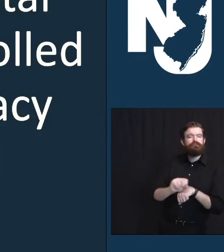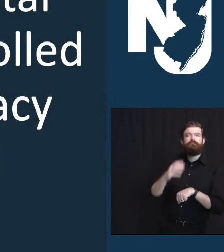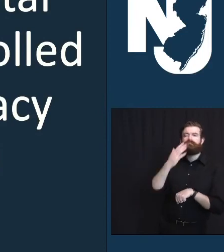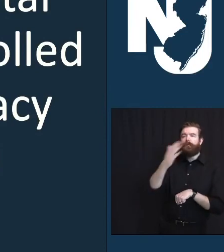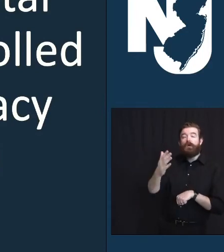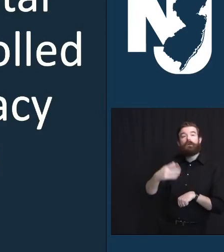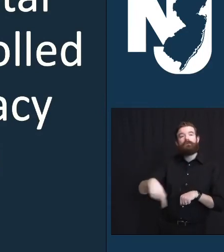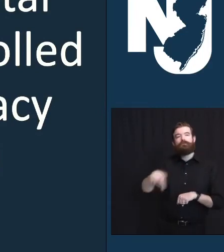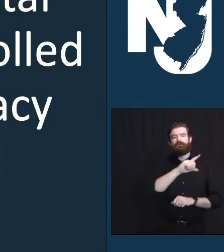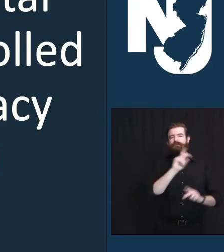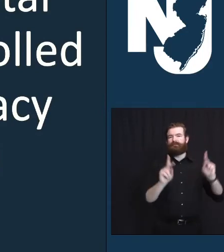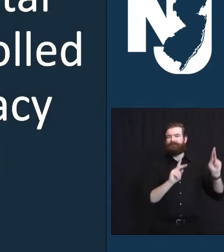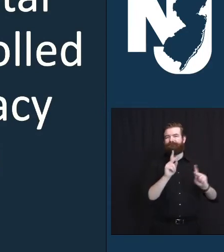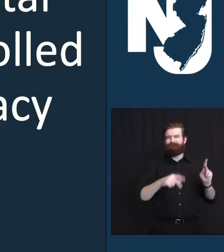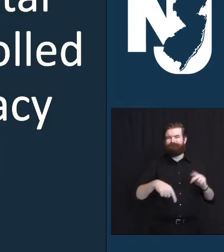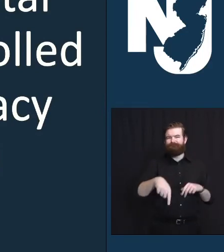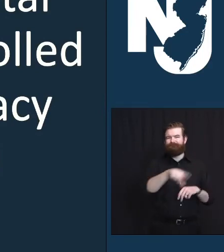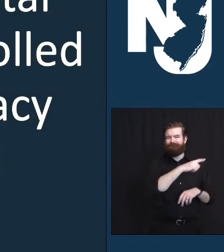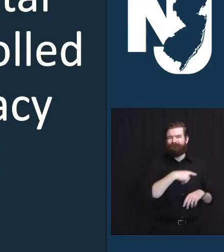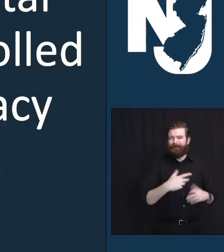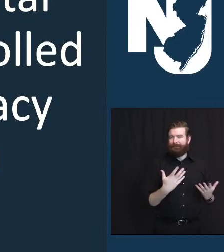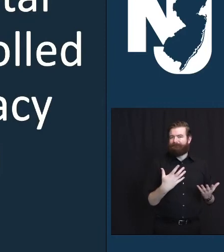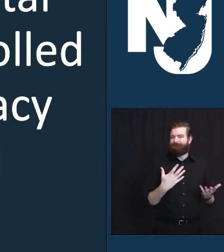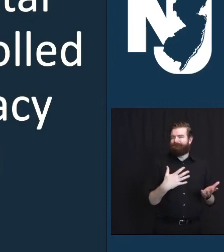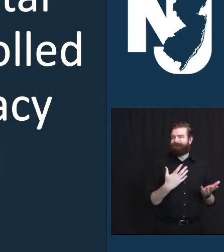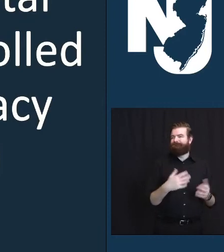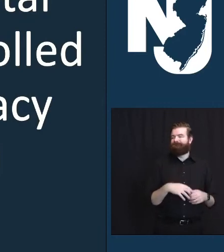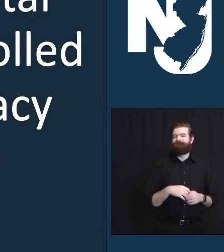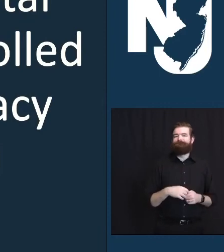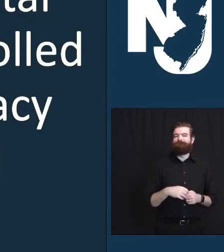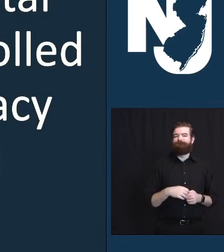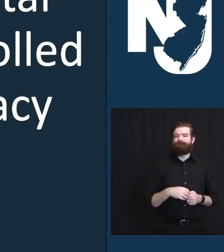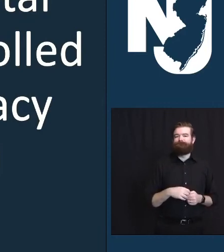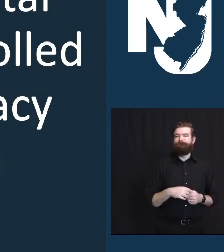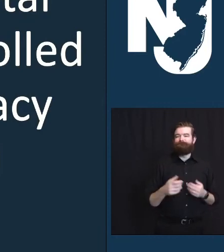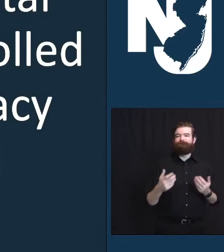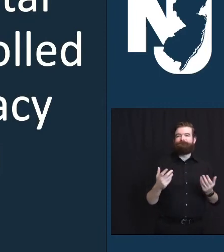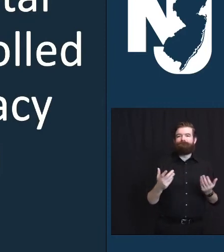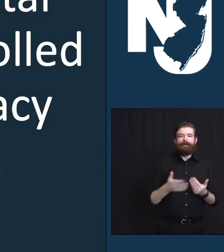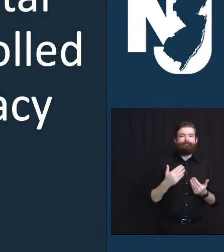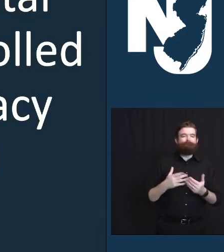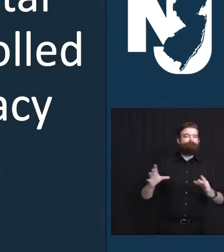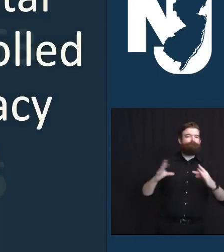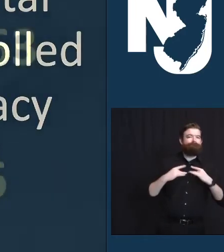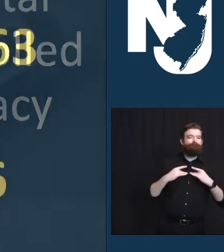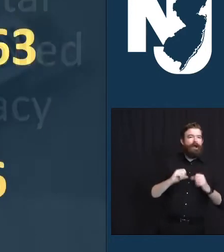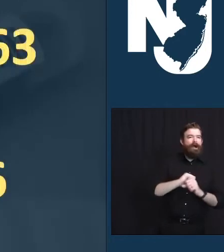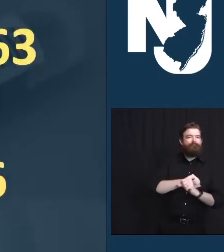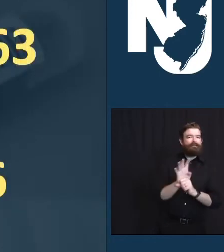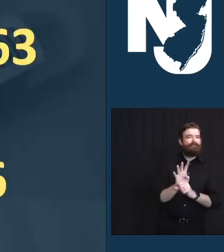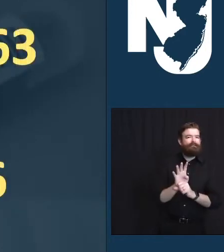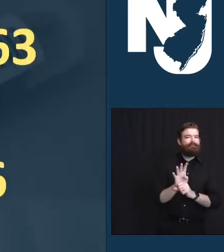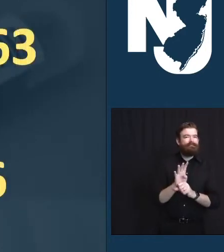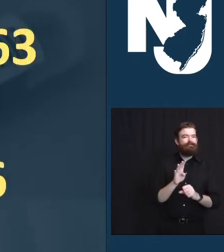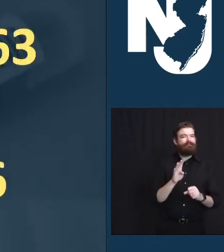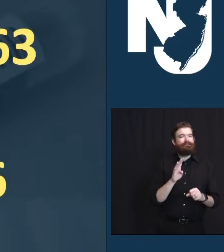cracks when it comes to vaccinations against COVID. So with that, let's turn to our overnight numbers. We're reporting an